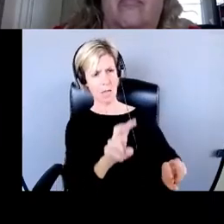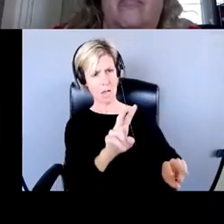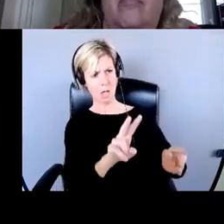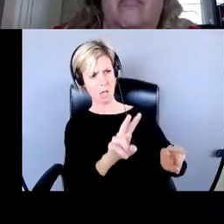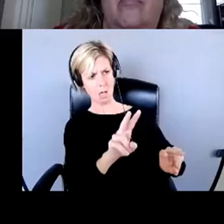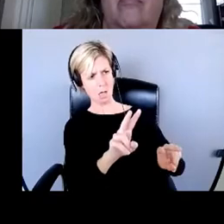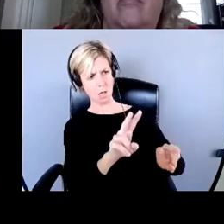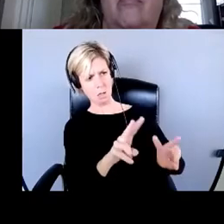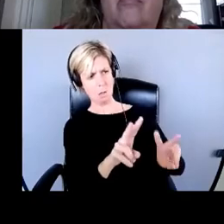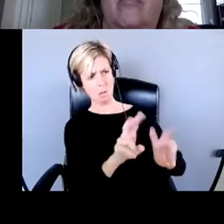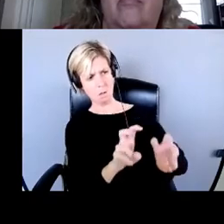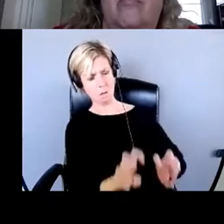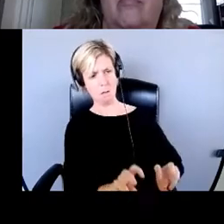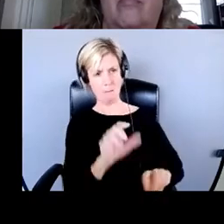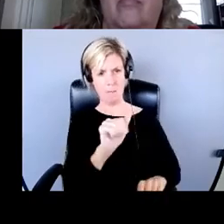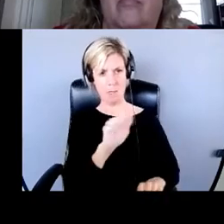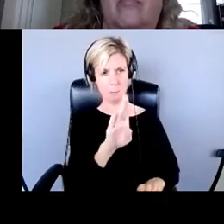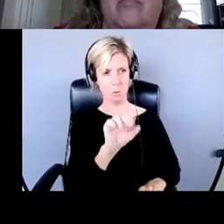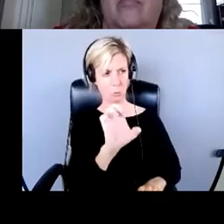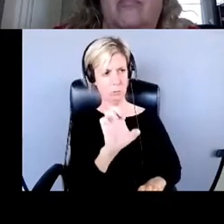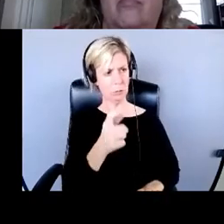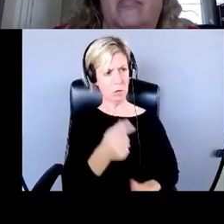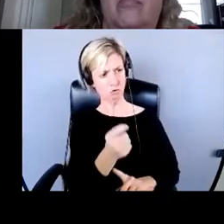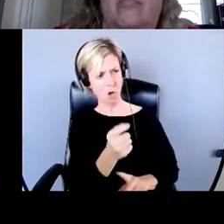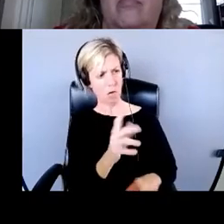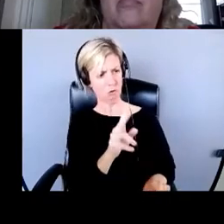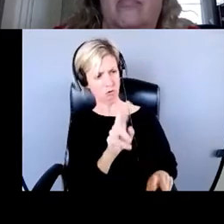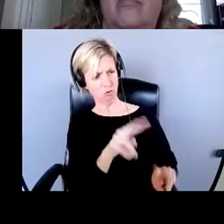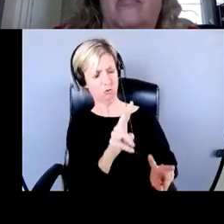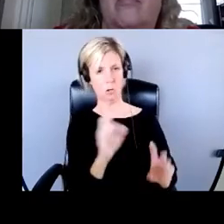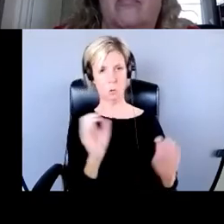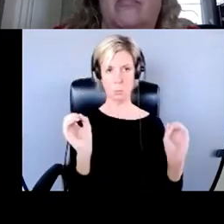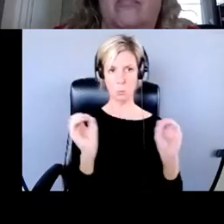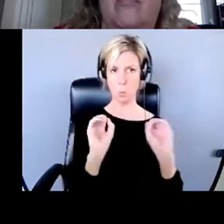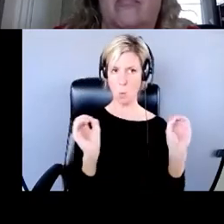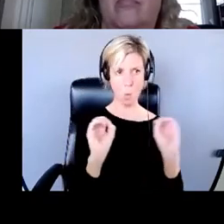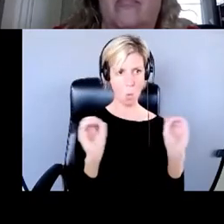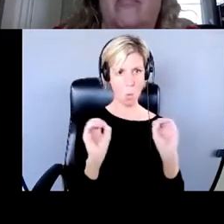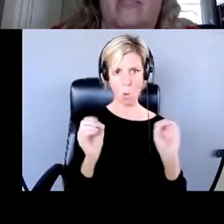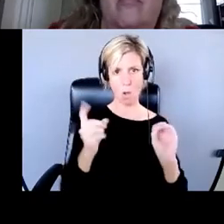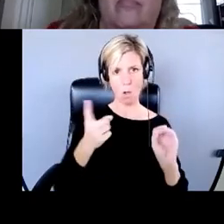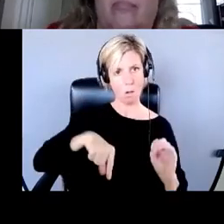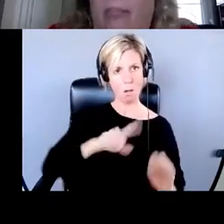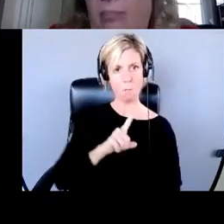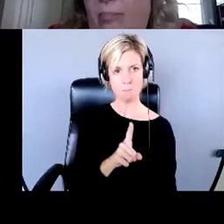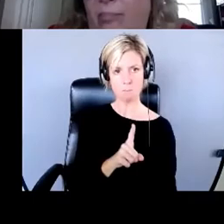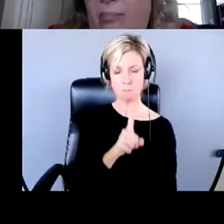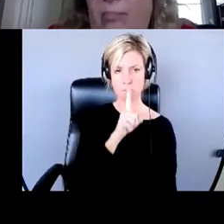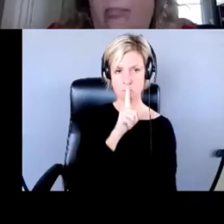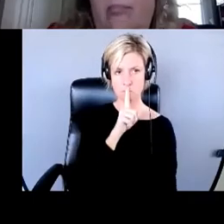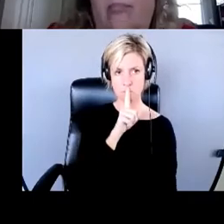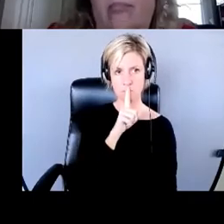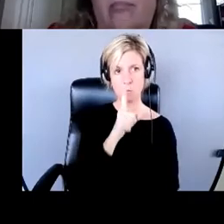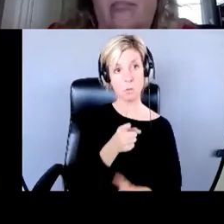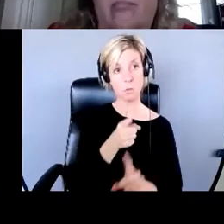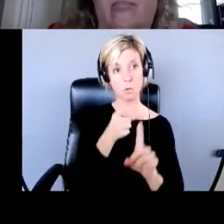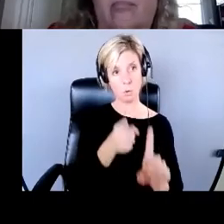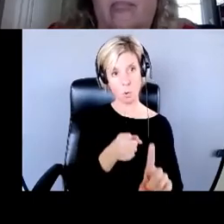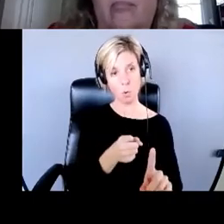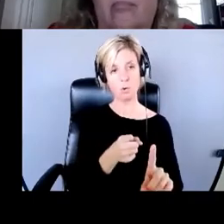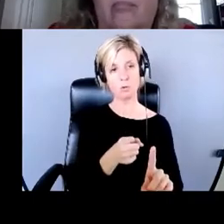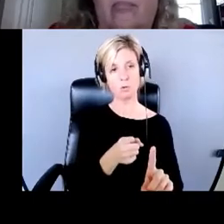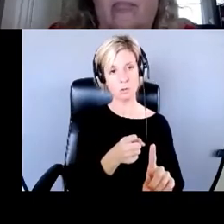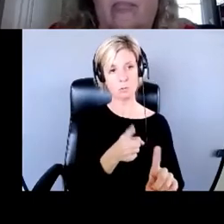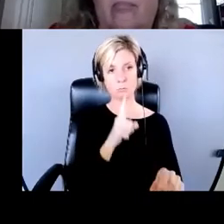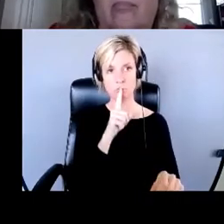juries and, you know, to assessors of whether this abuse is happening. And in this way, I think at that point, any cases that I've